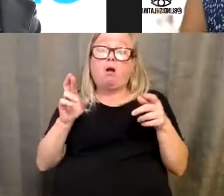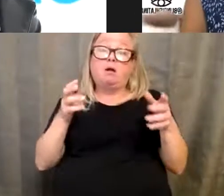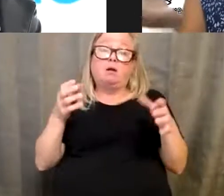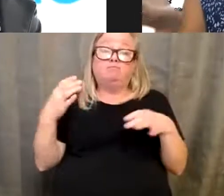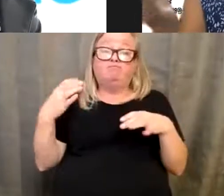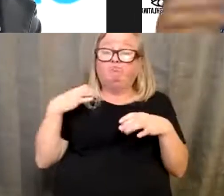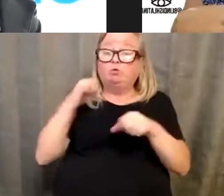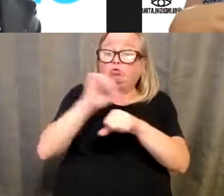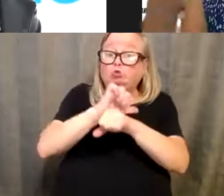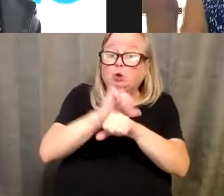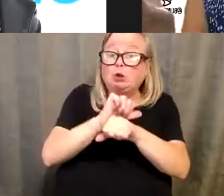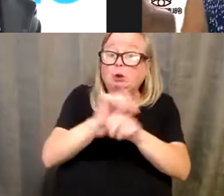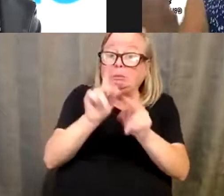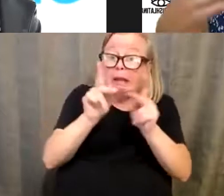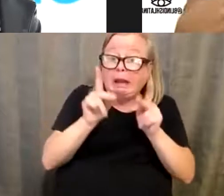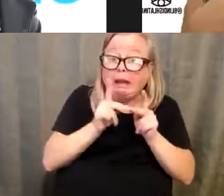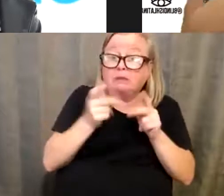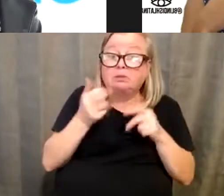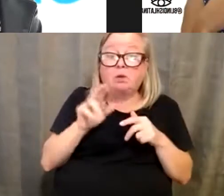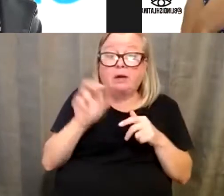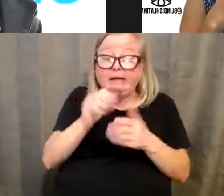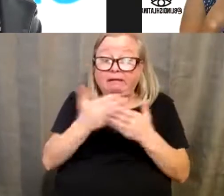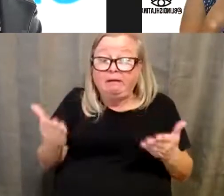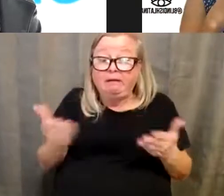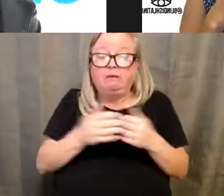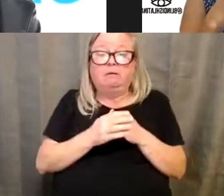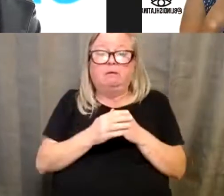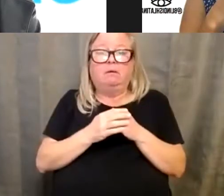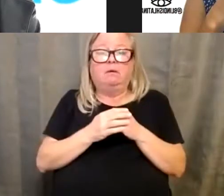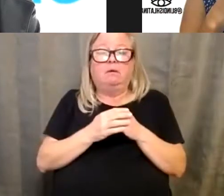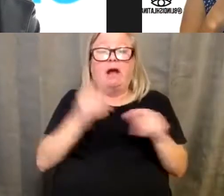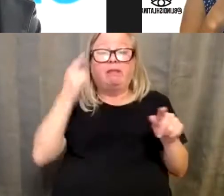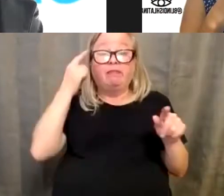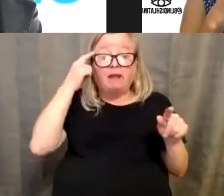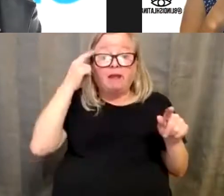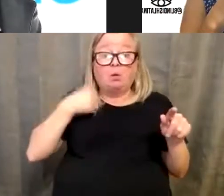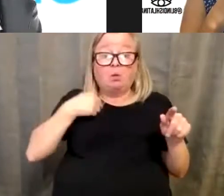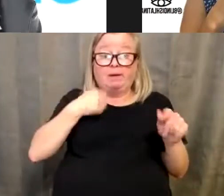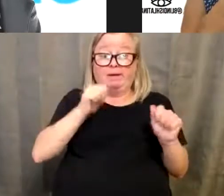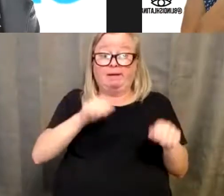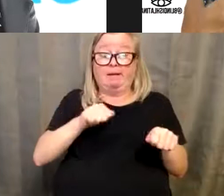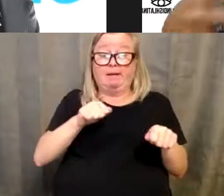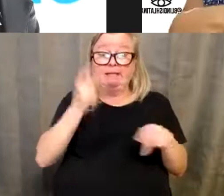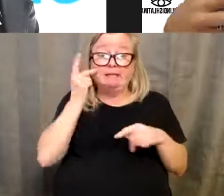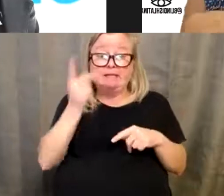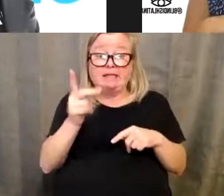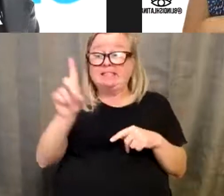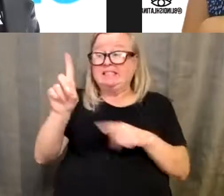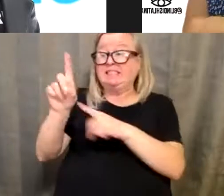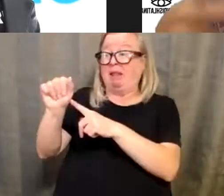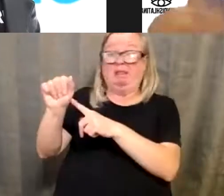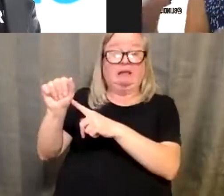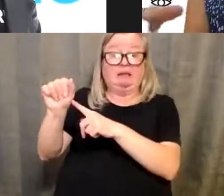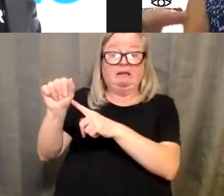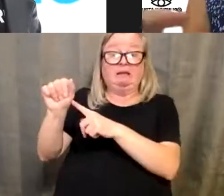or just anything, I think that we can see that disability is sometimes seen as something